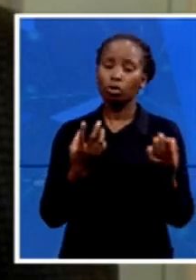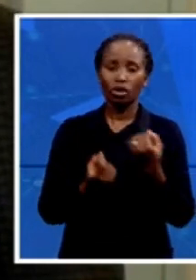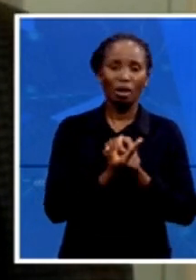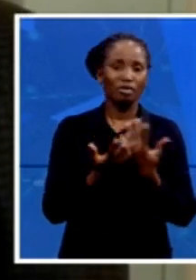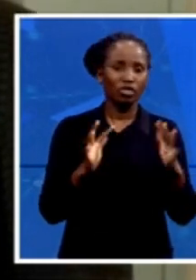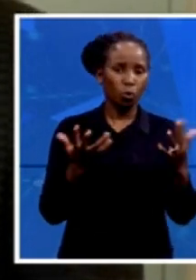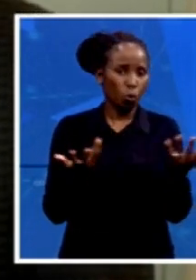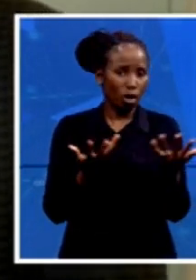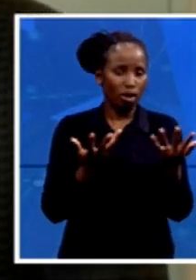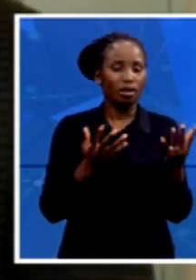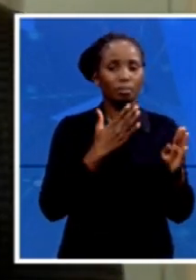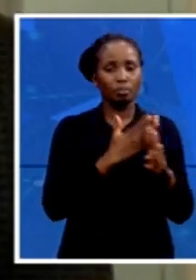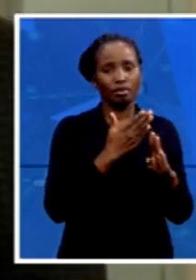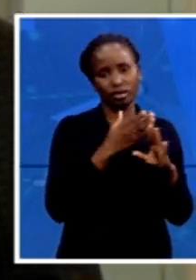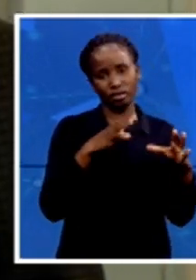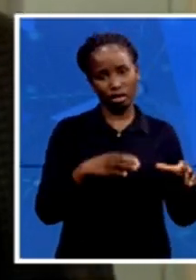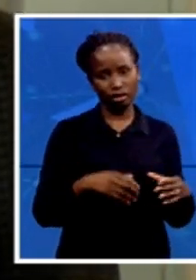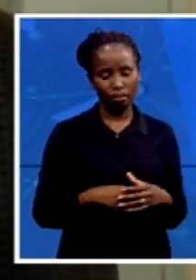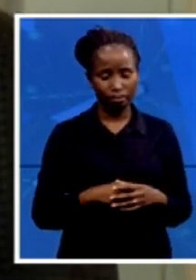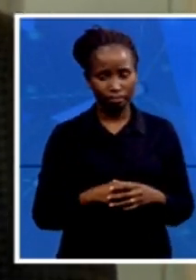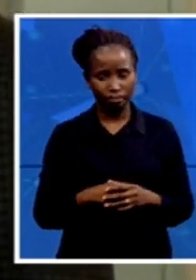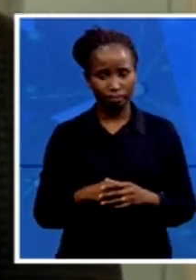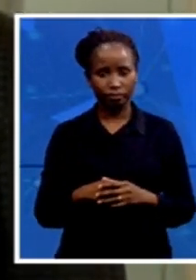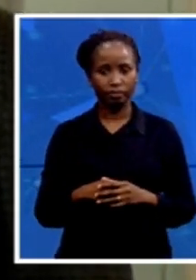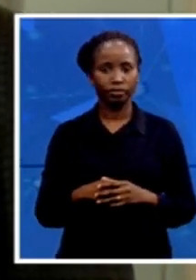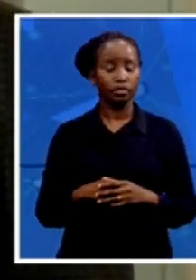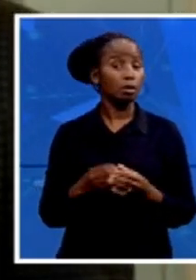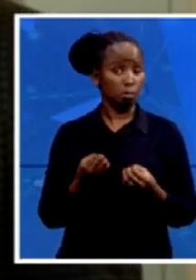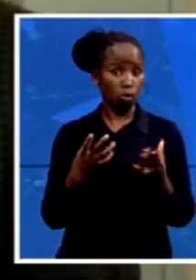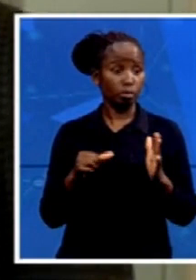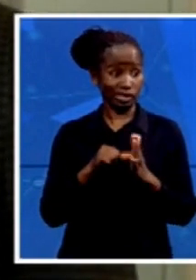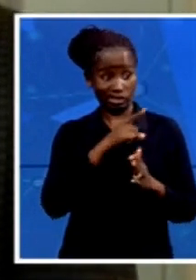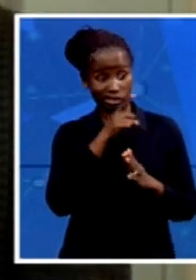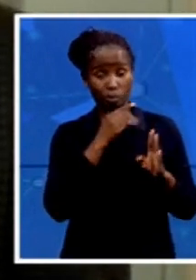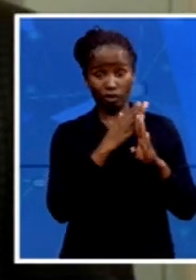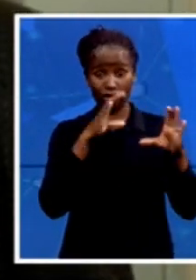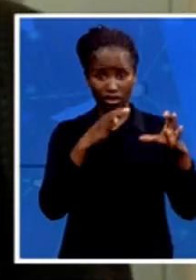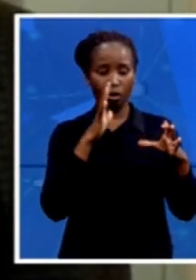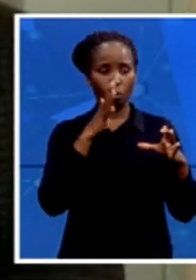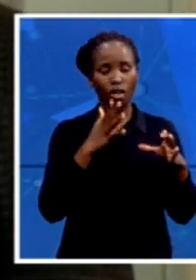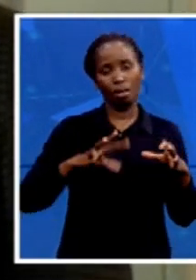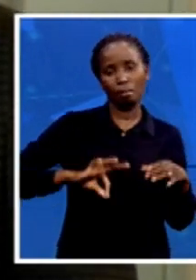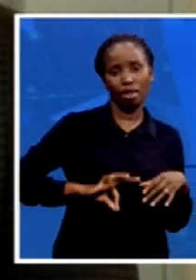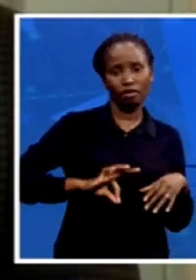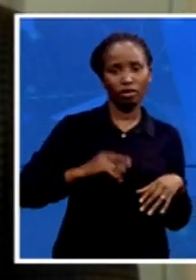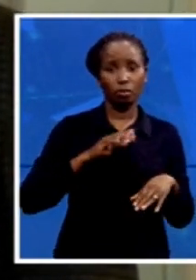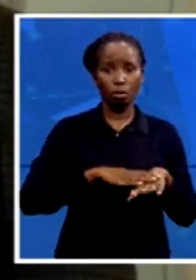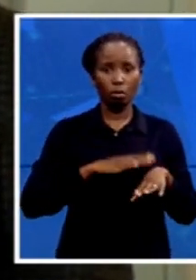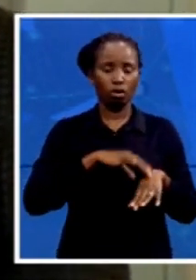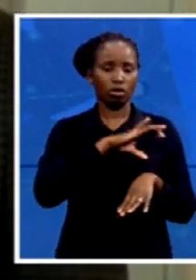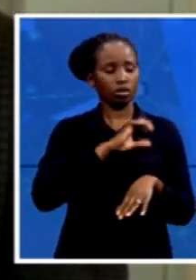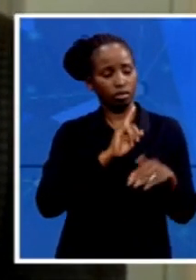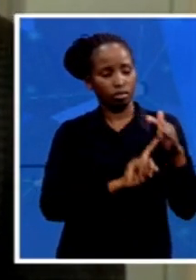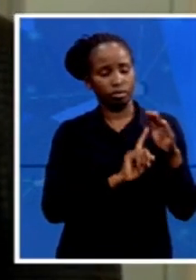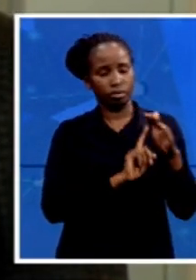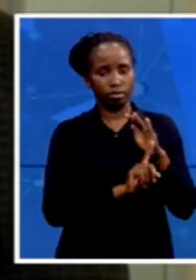like I said, most importantly, it's going to be benefit to patients. And from our point of view, a bit of a learning curve, but it's not